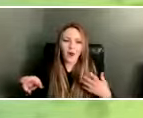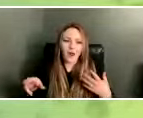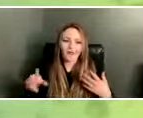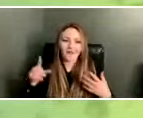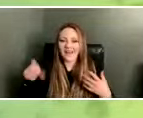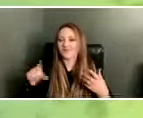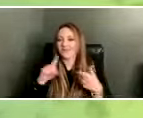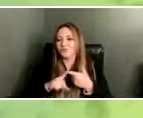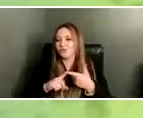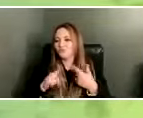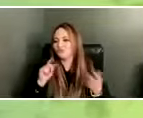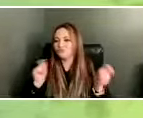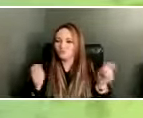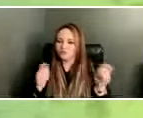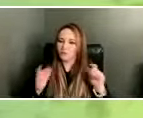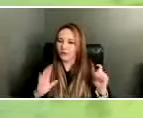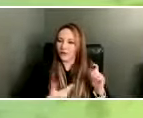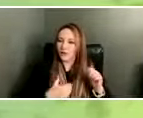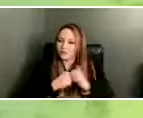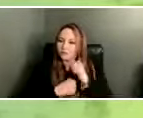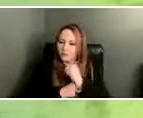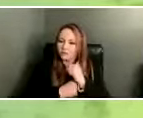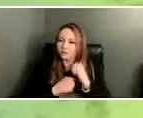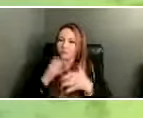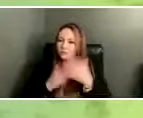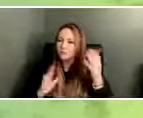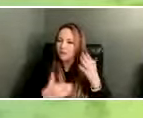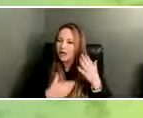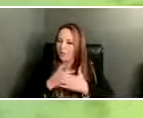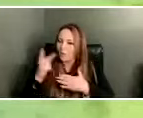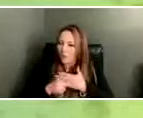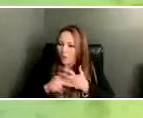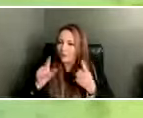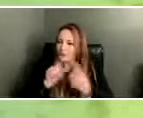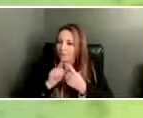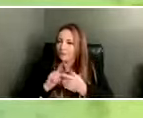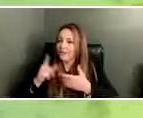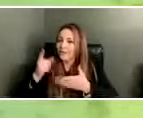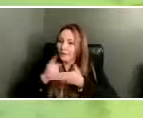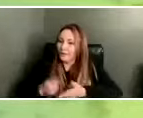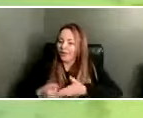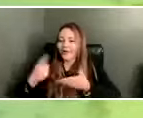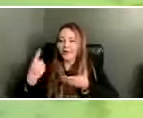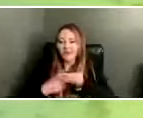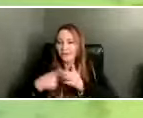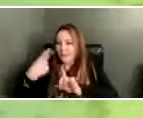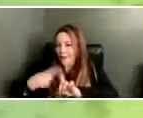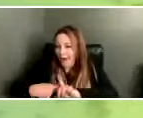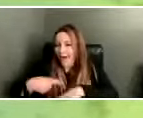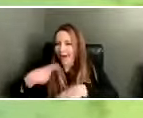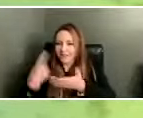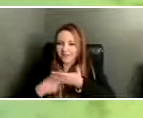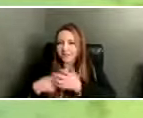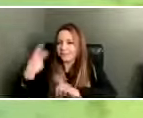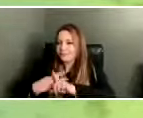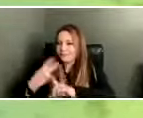revamp our structure. Some of our programs meet on a weekly basis, some of them meet on a monthly basis, some of them meet